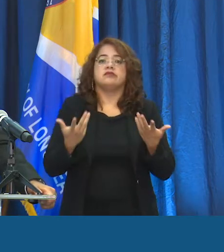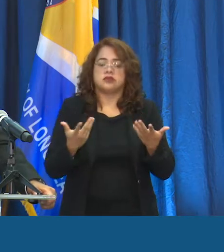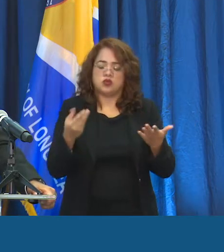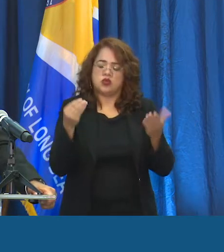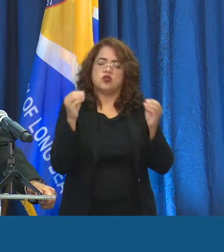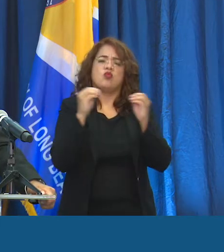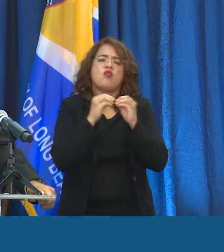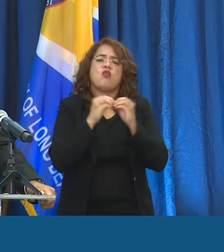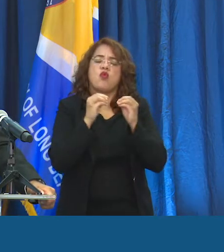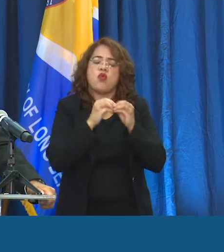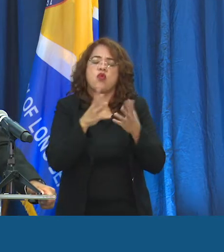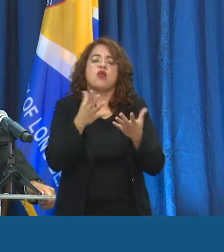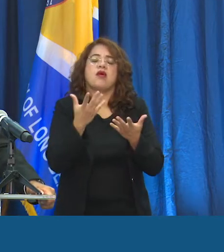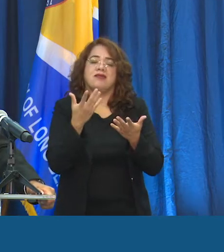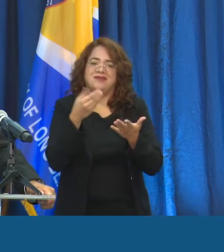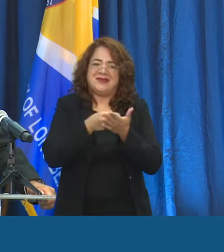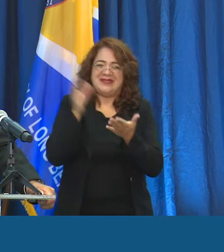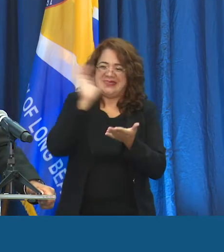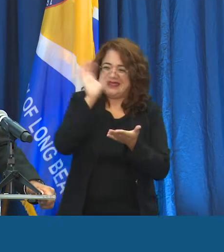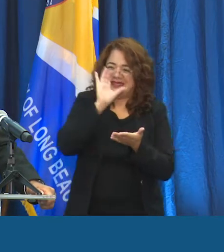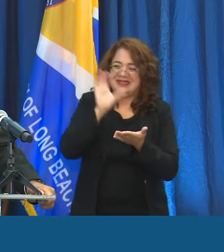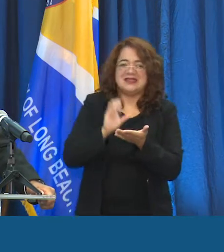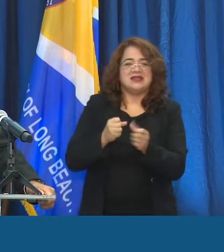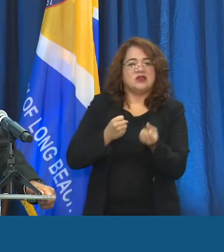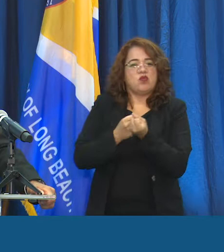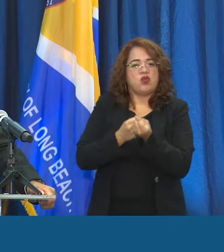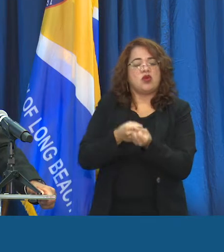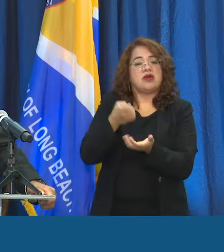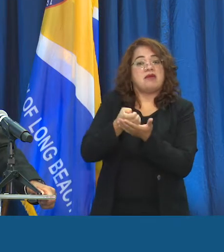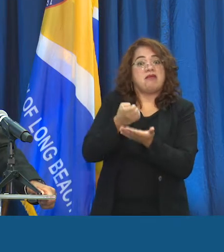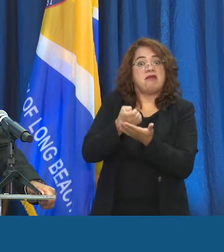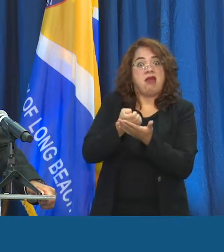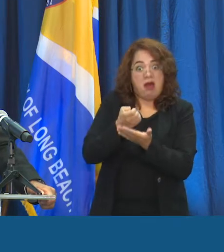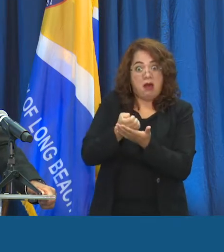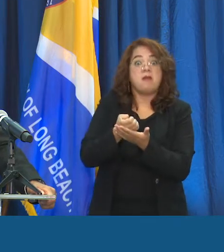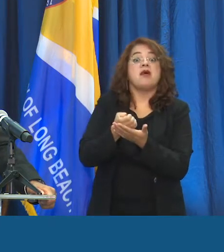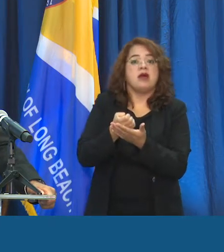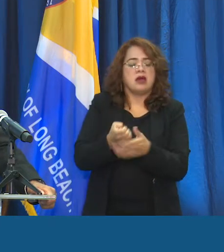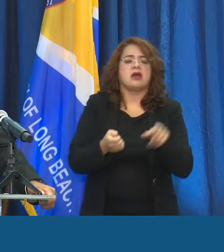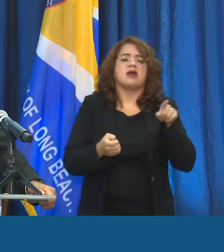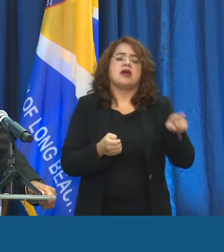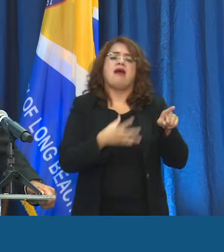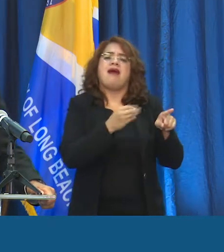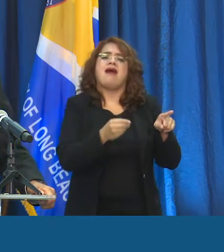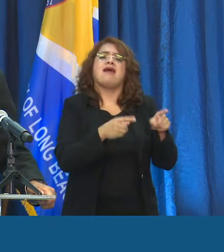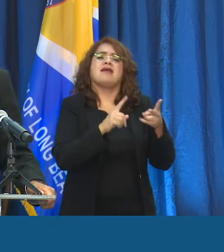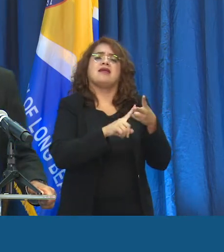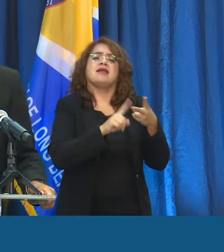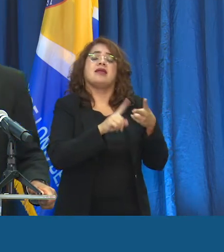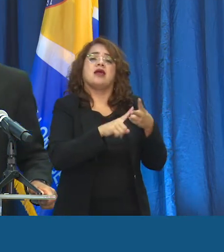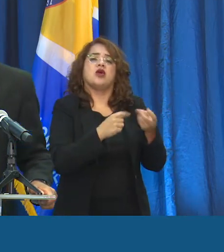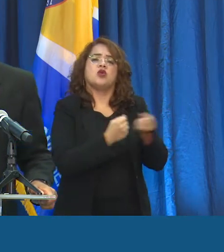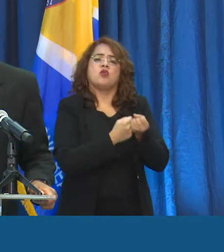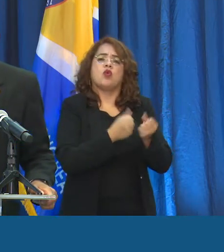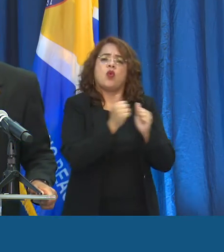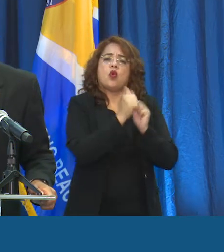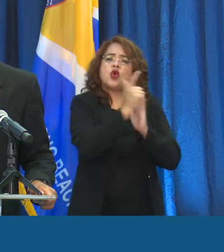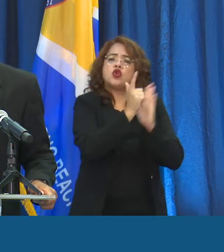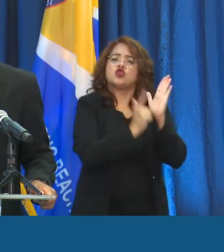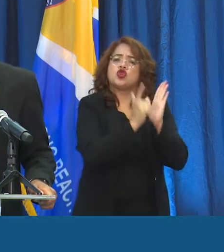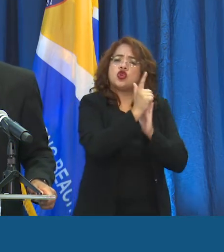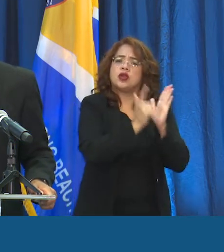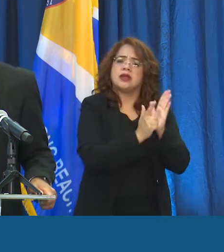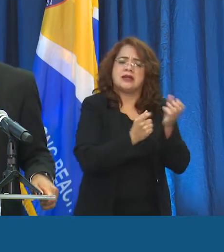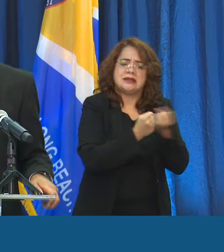tenants who really need legal representation, a right to counsel. And that's also included in this budget. I